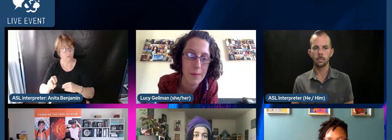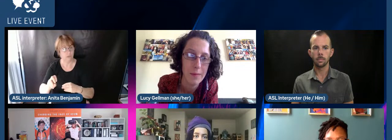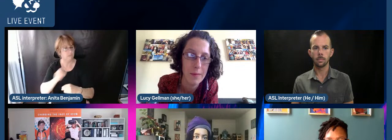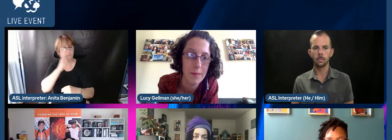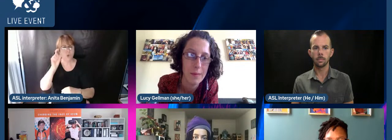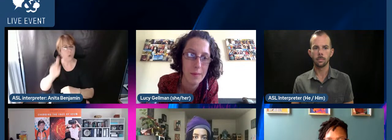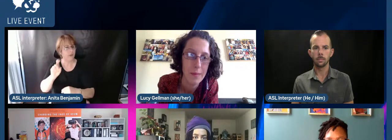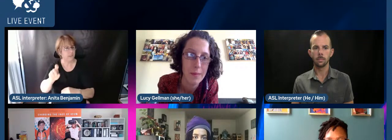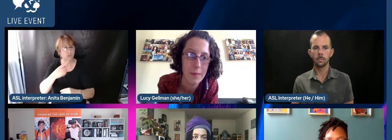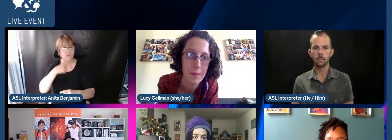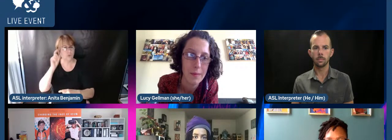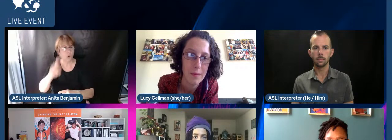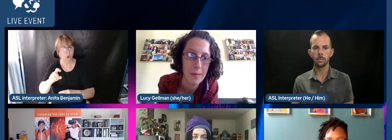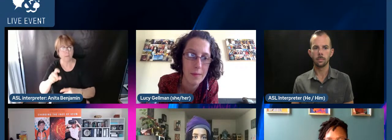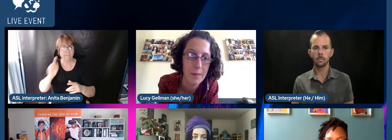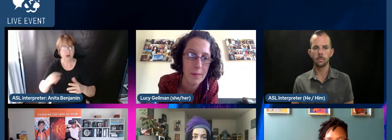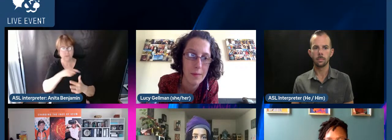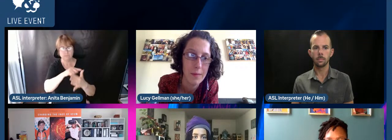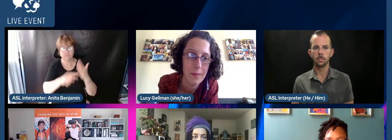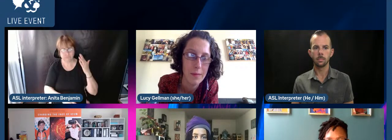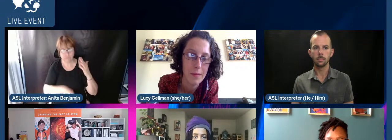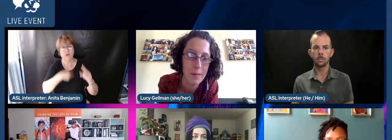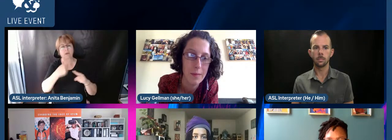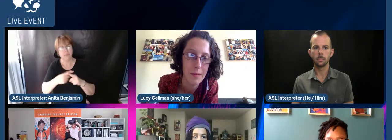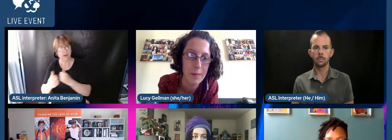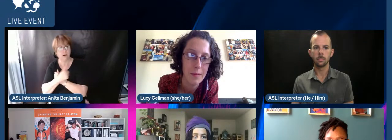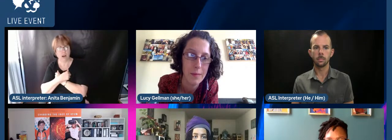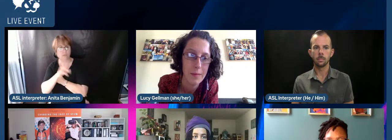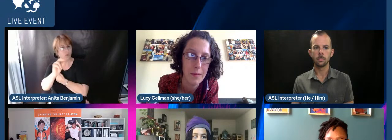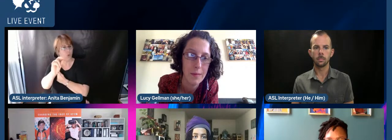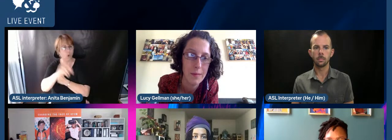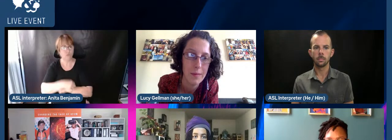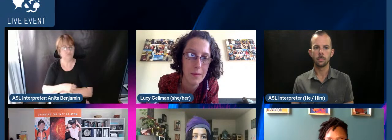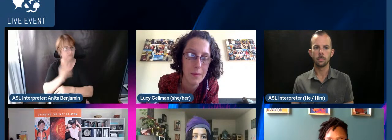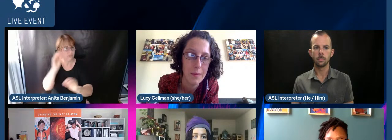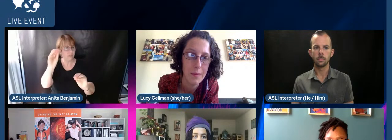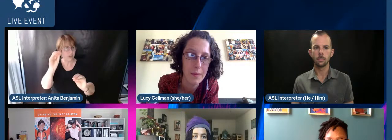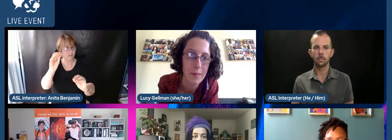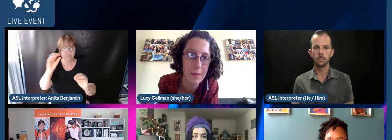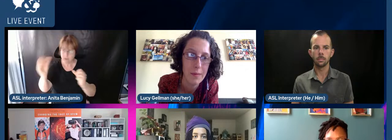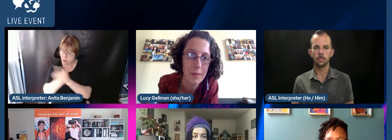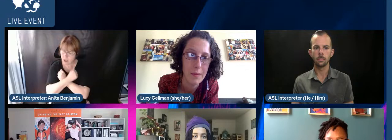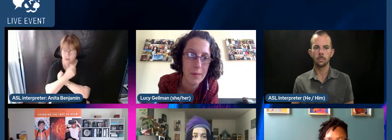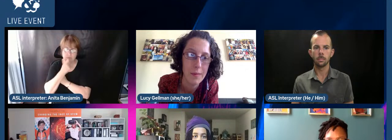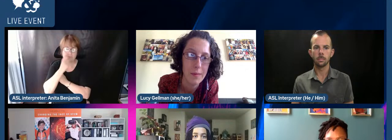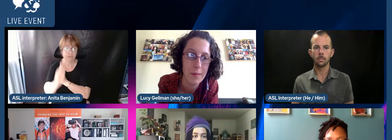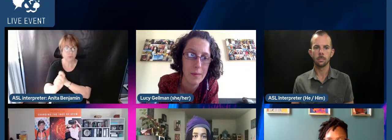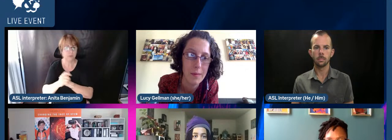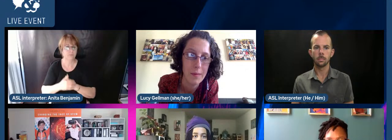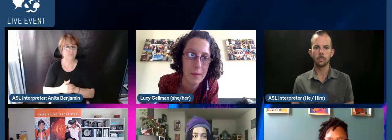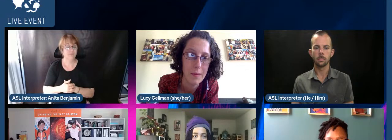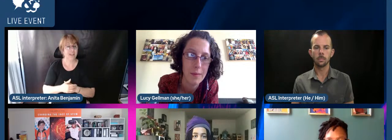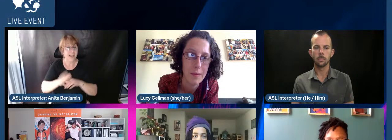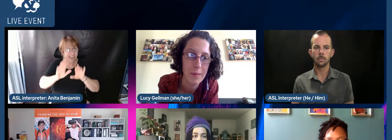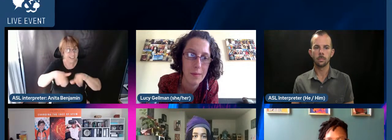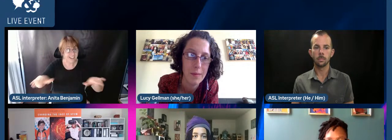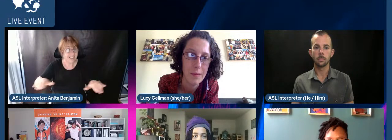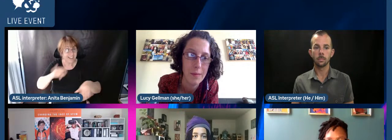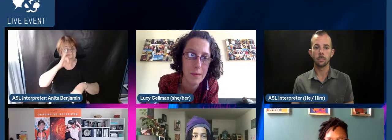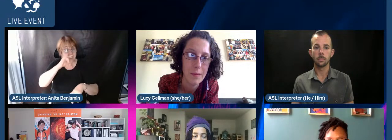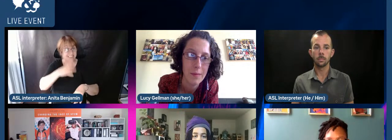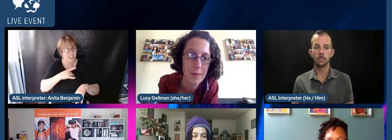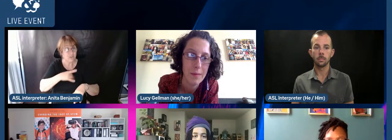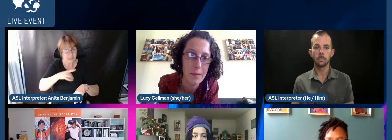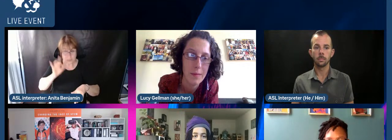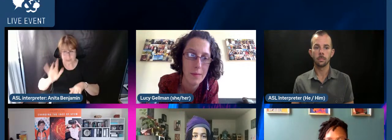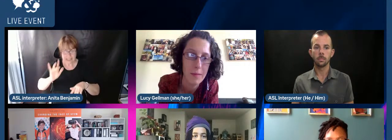unconditionally. You know, a lot of little kids always want to touch my wheelchair, right? And their parents go, oh,